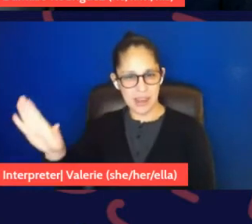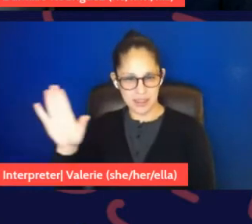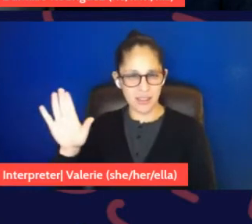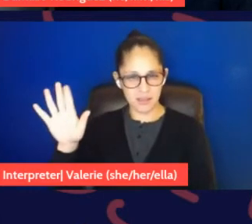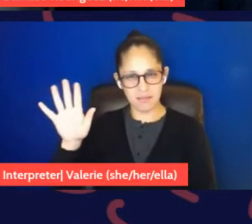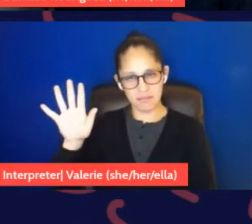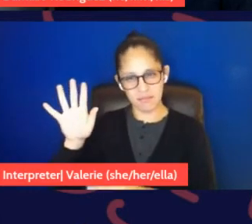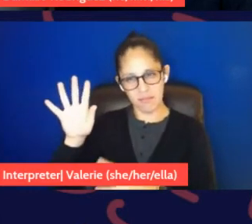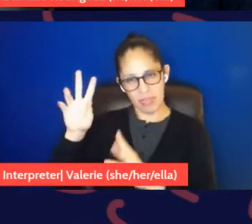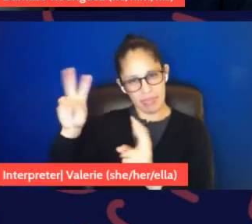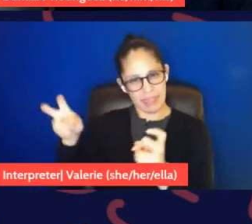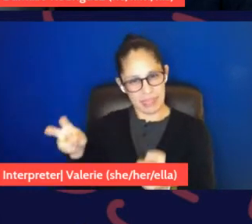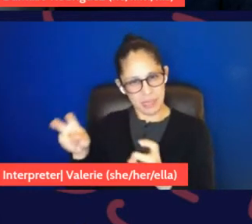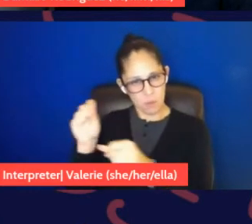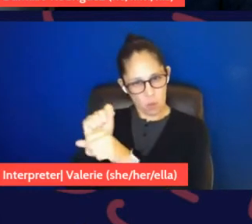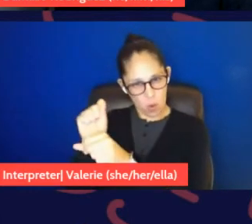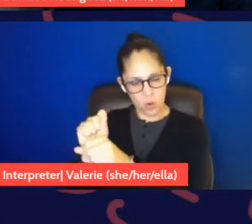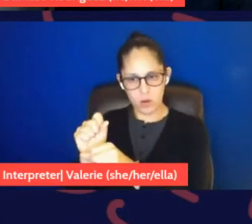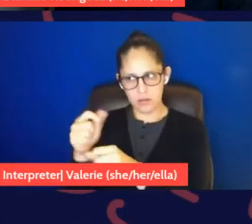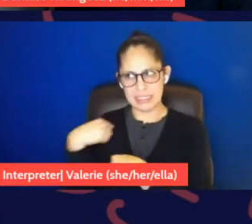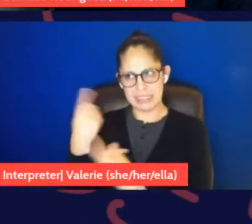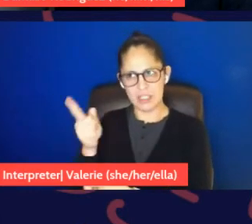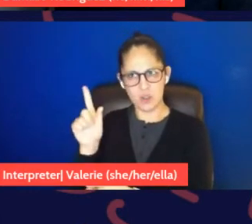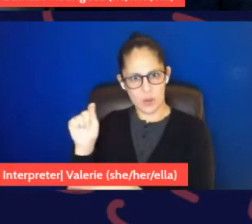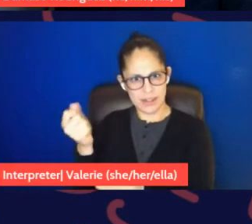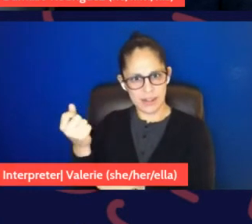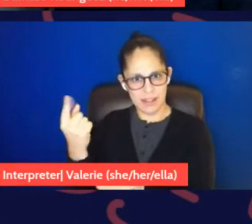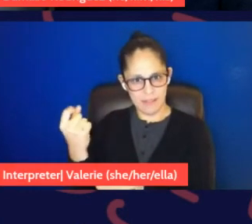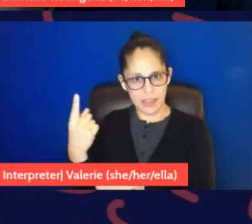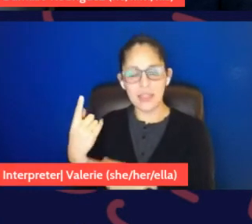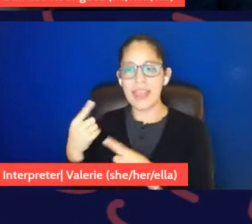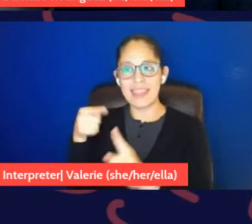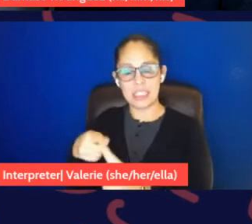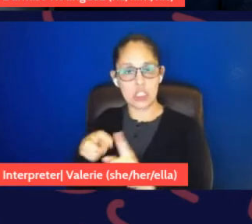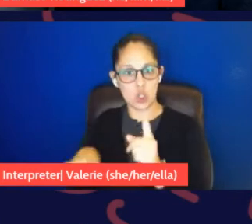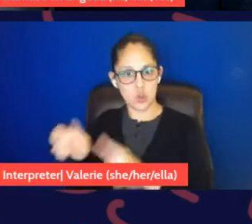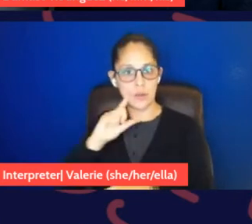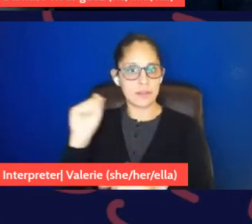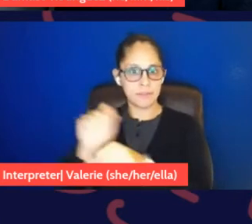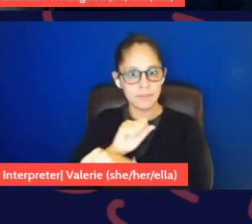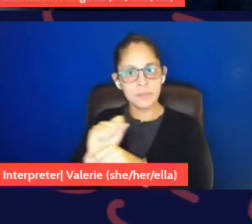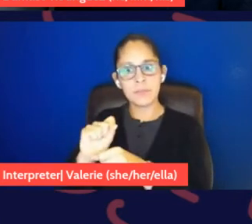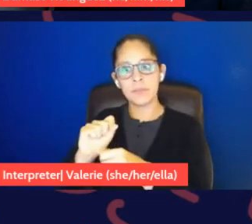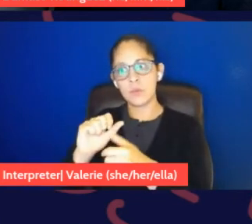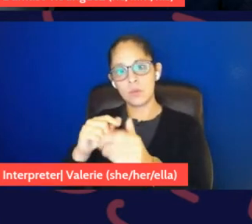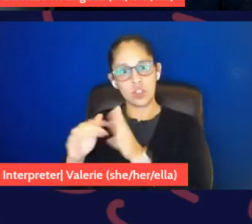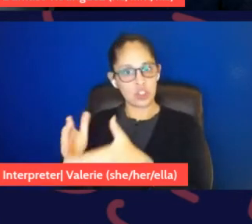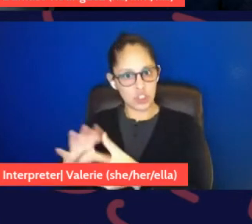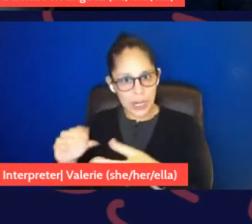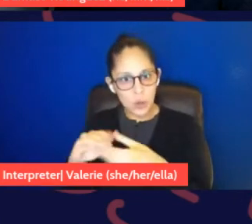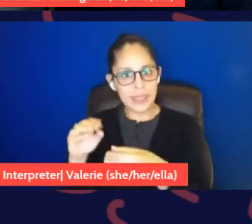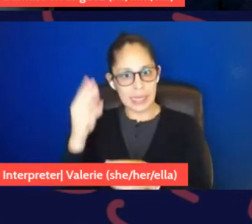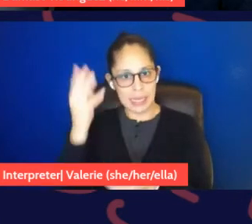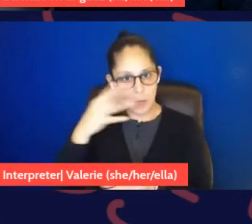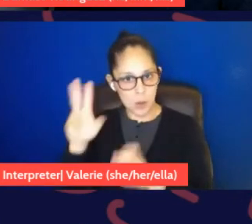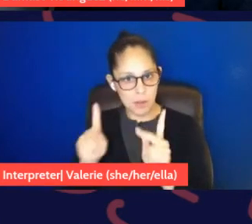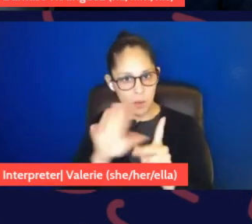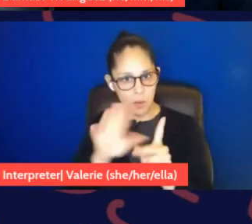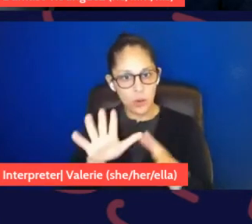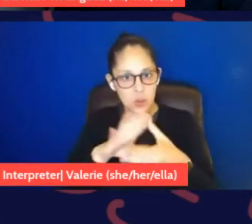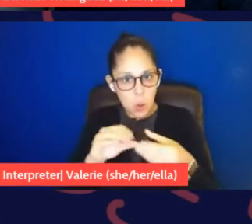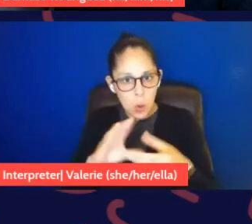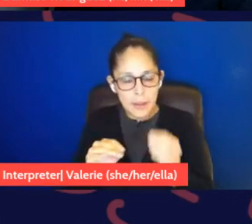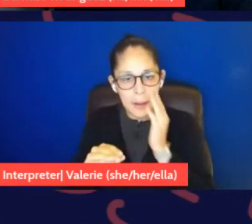this has been a journey of humanizing the story of immigrants, but within